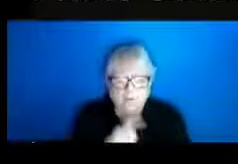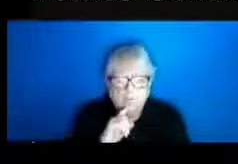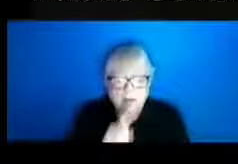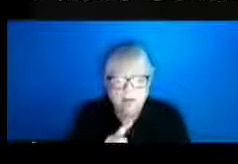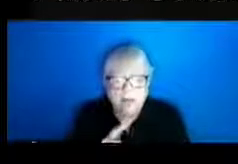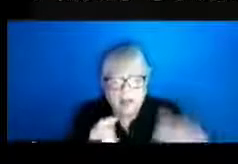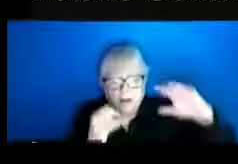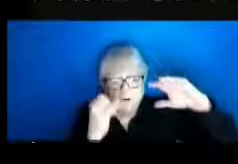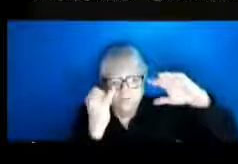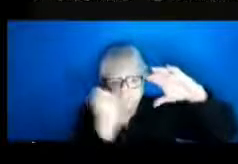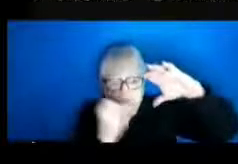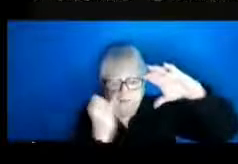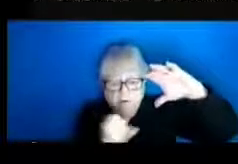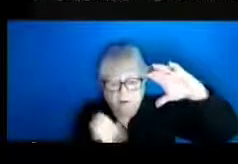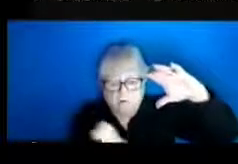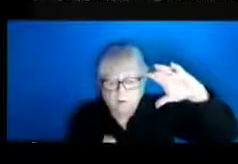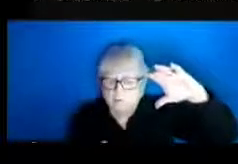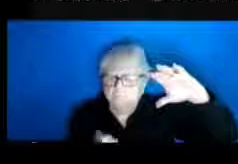that nicely